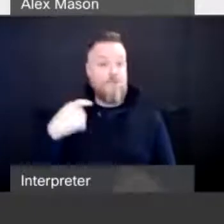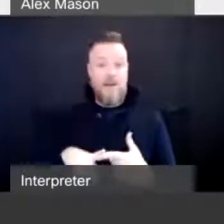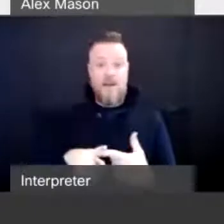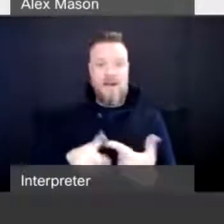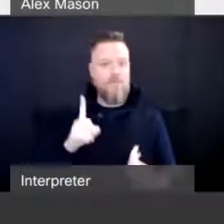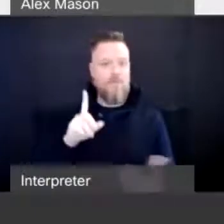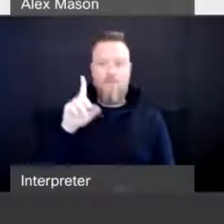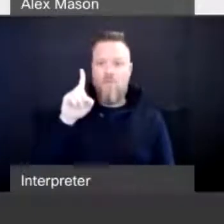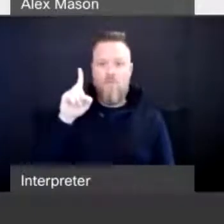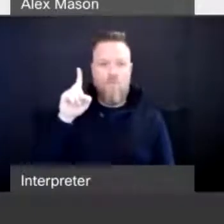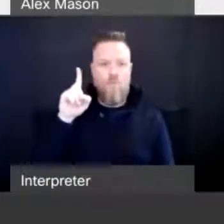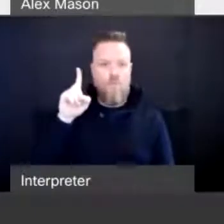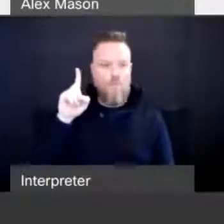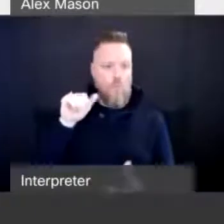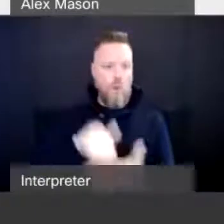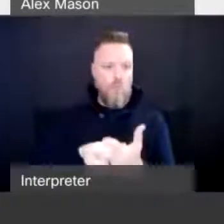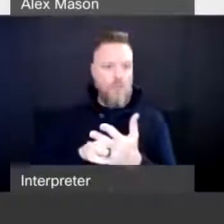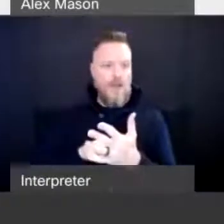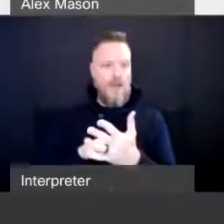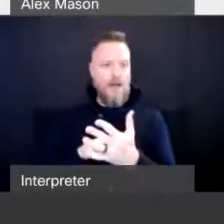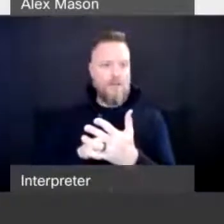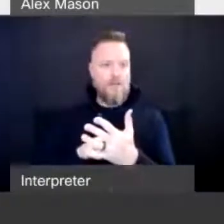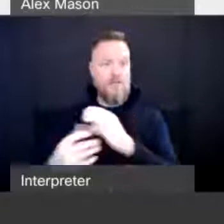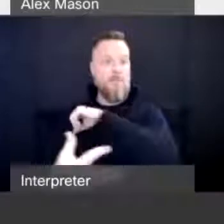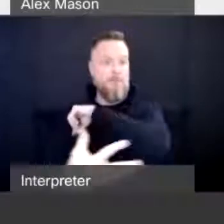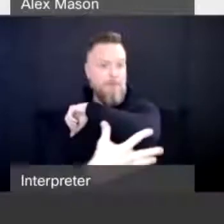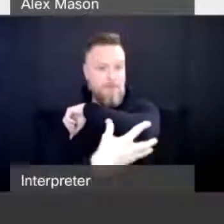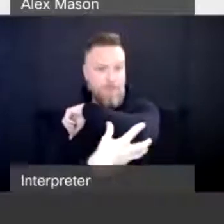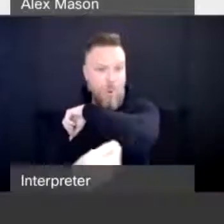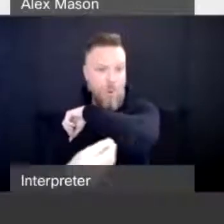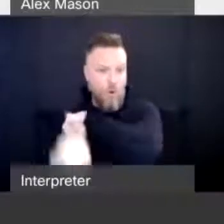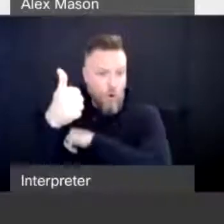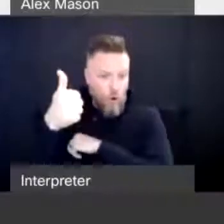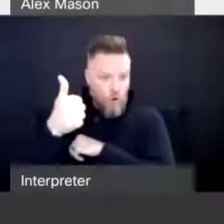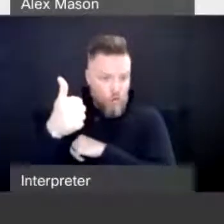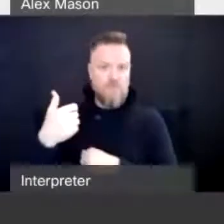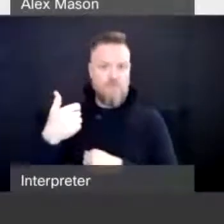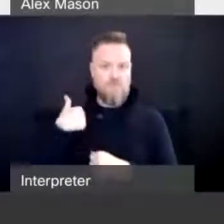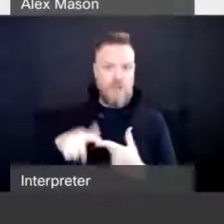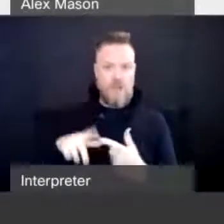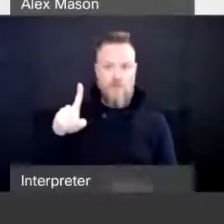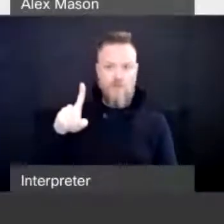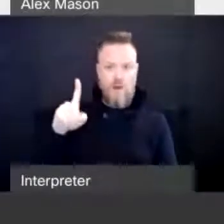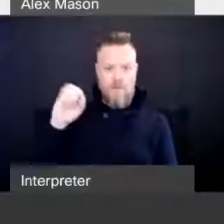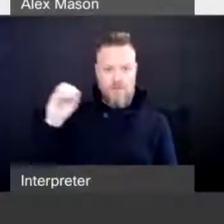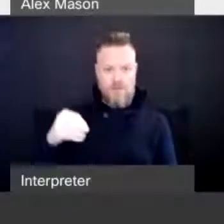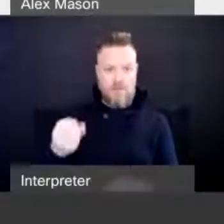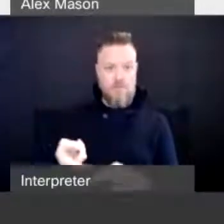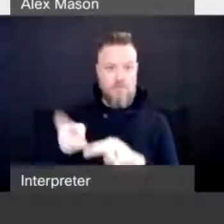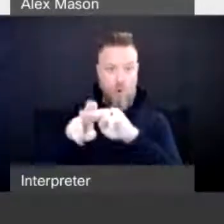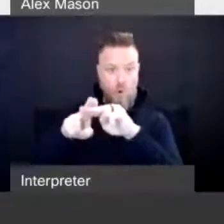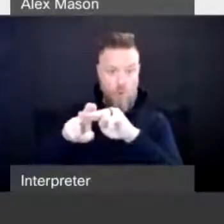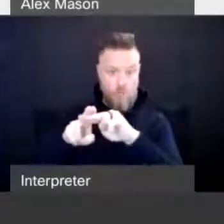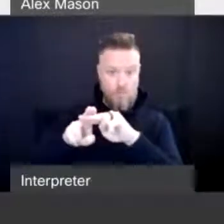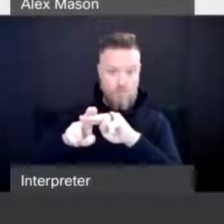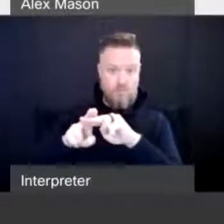1,000 poorer than the median, I would get 1 percentage point more. If I